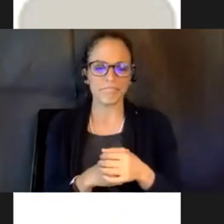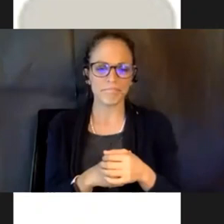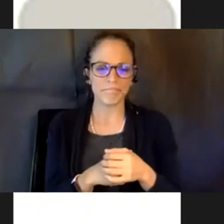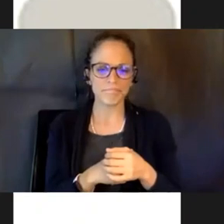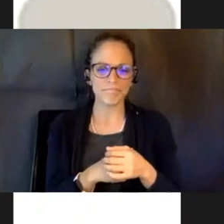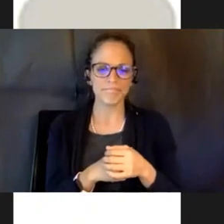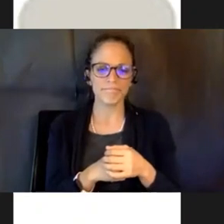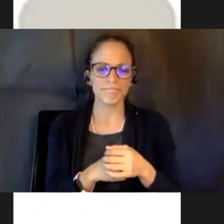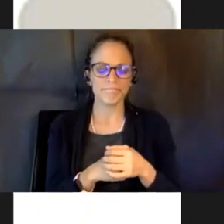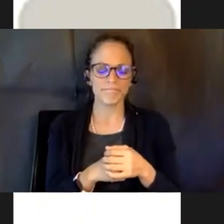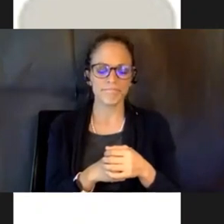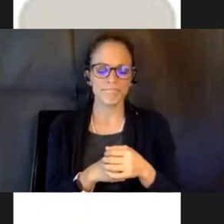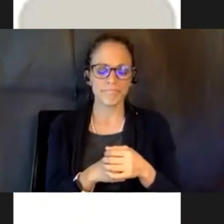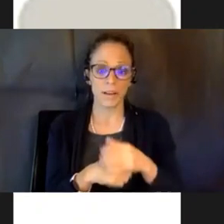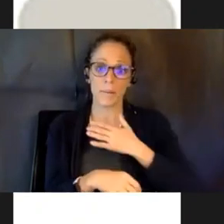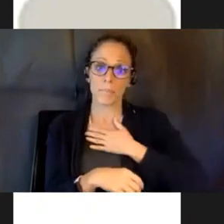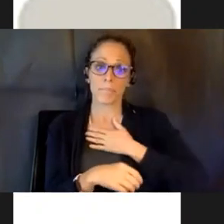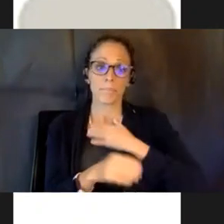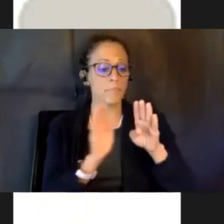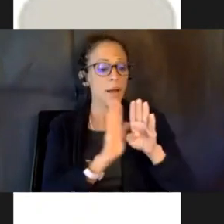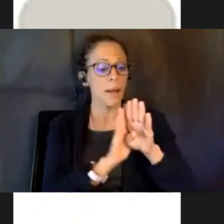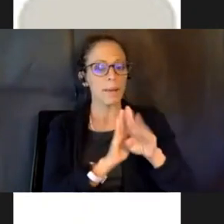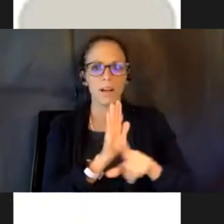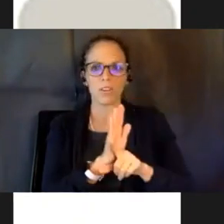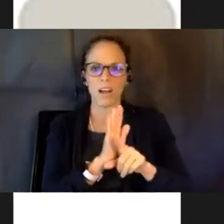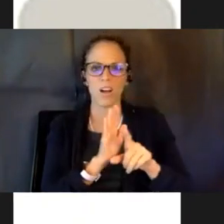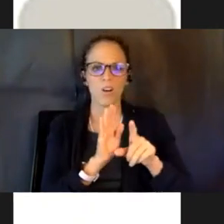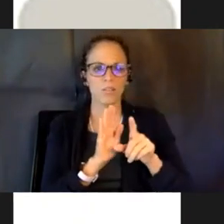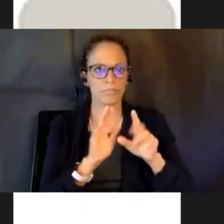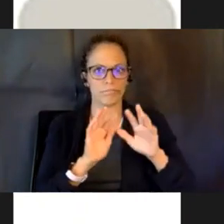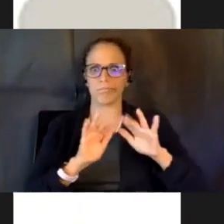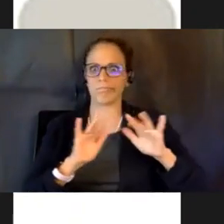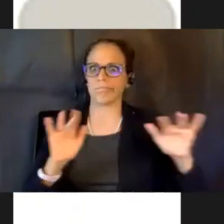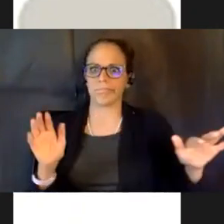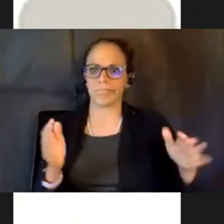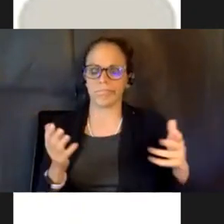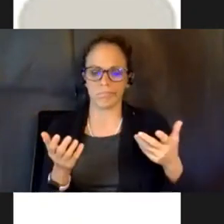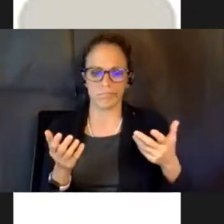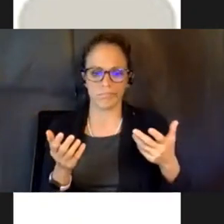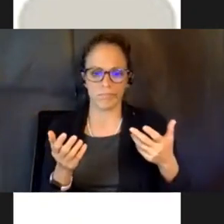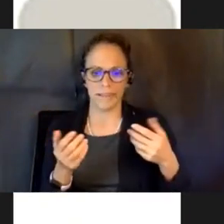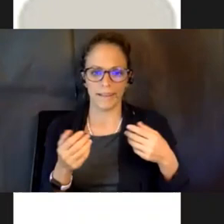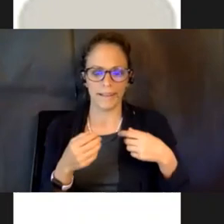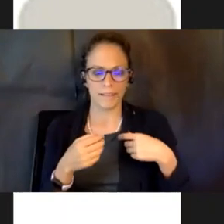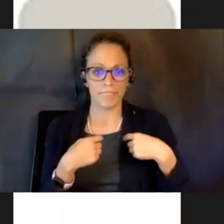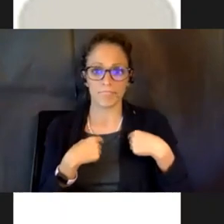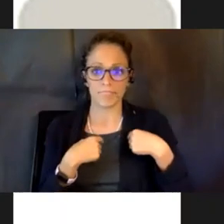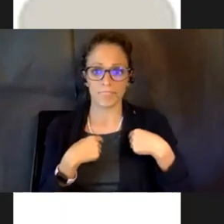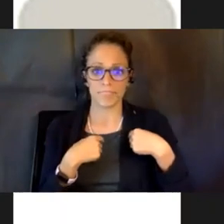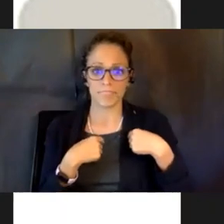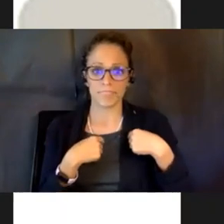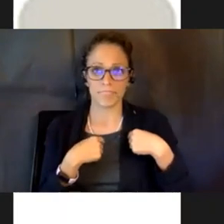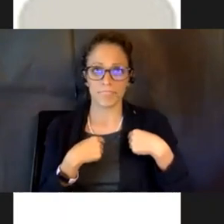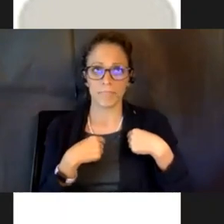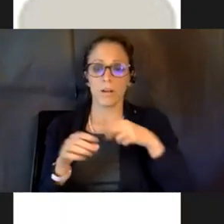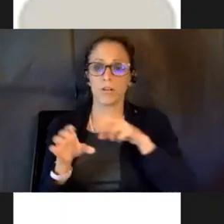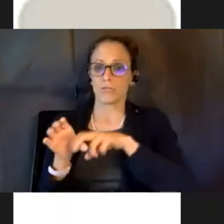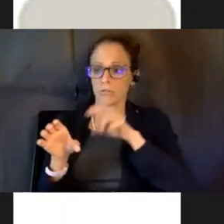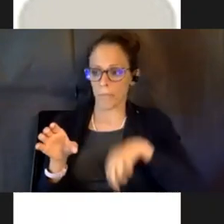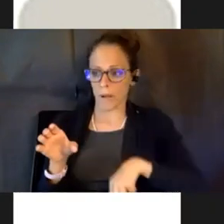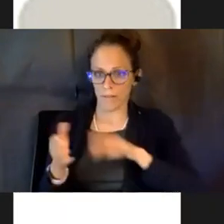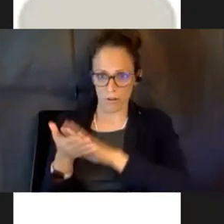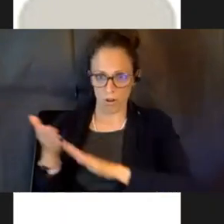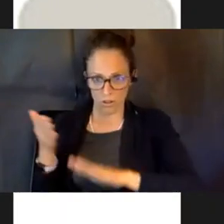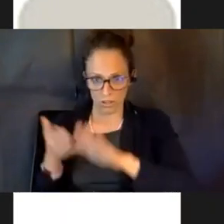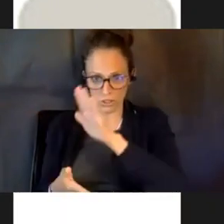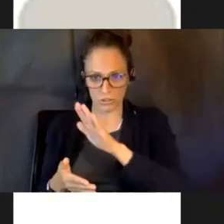because I come from, some would say, this eclectic background, I dropped out of college, because not because I didn't like school, but because I knew I wanted to act, and it's not what my family wanted